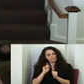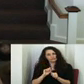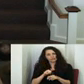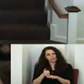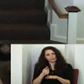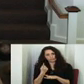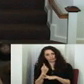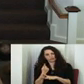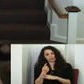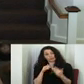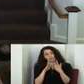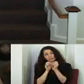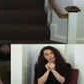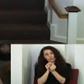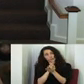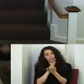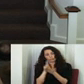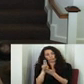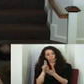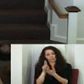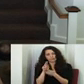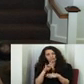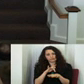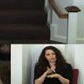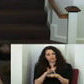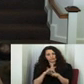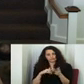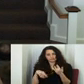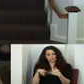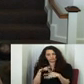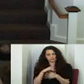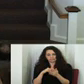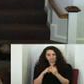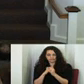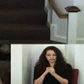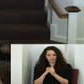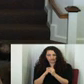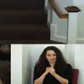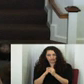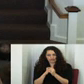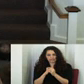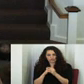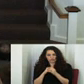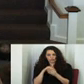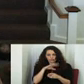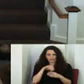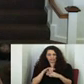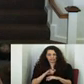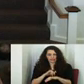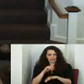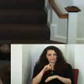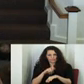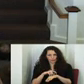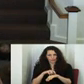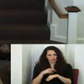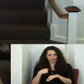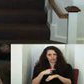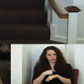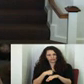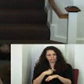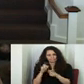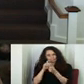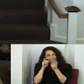presence of the Holy that can touch us right at this moment. It is in that moment that we put on the mind of